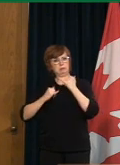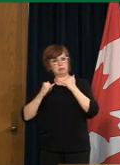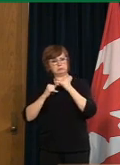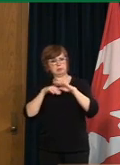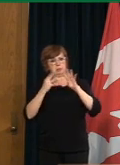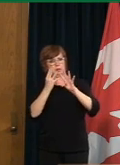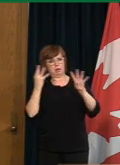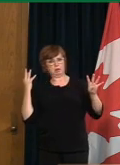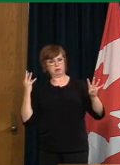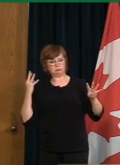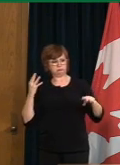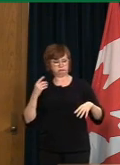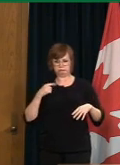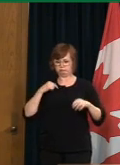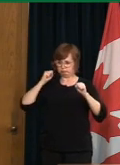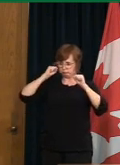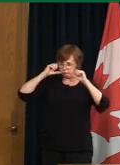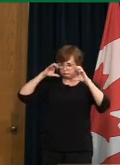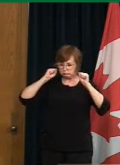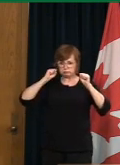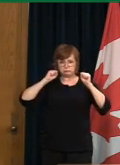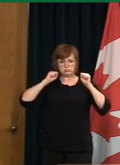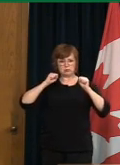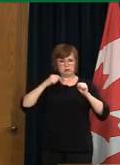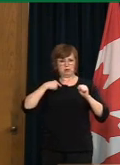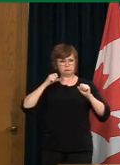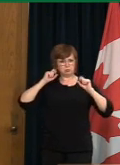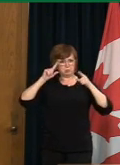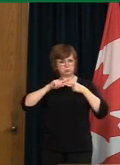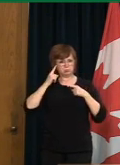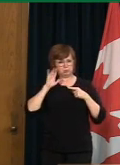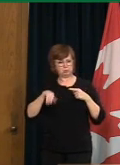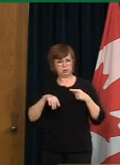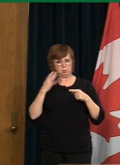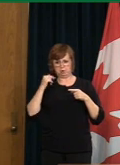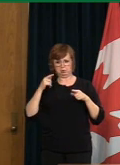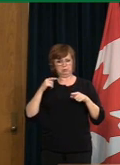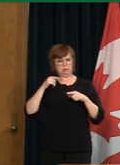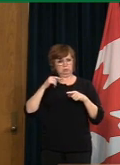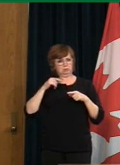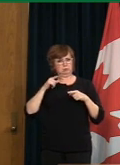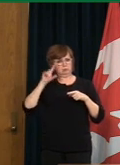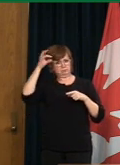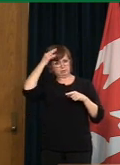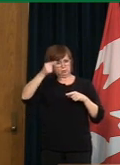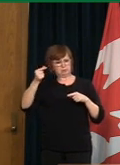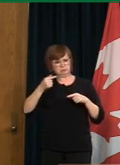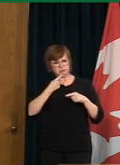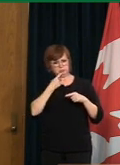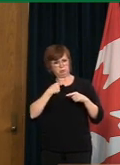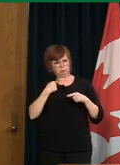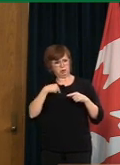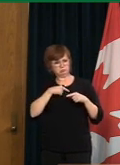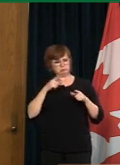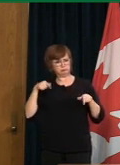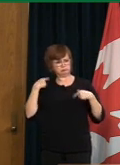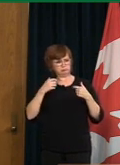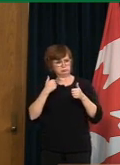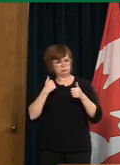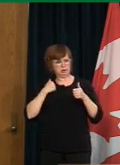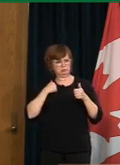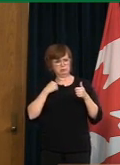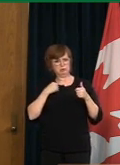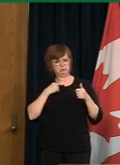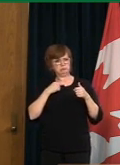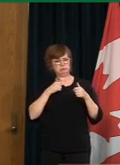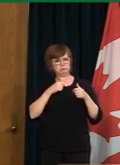been providing us as Canadians for a number of weeks and even a month or two now. He had previously indicated that